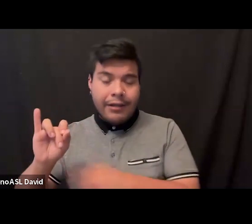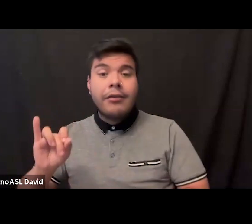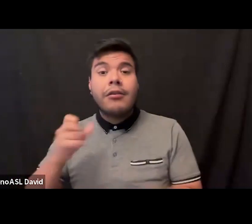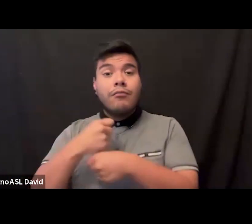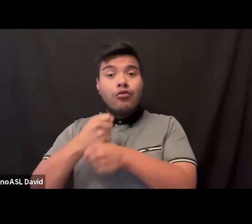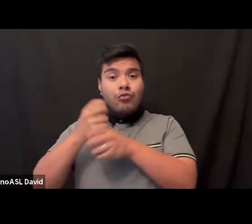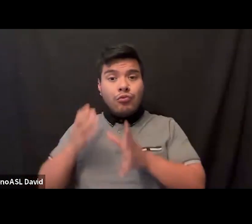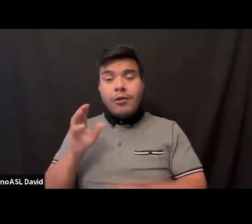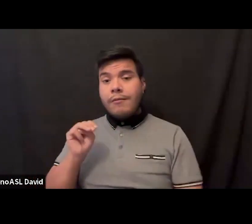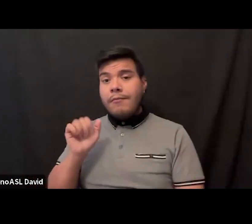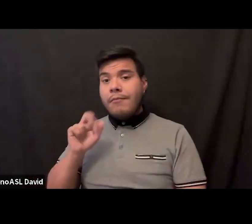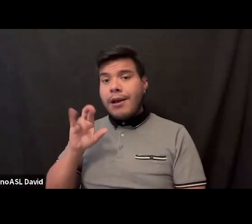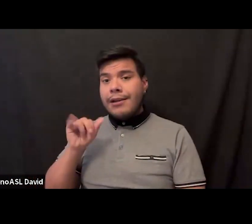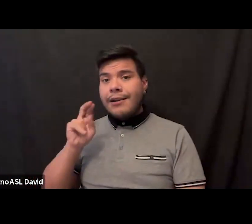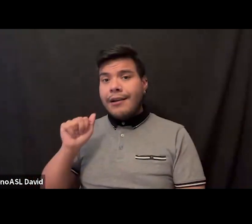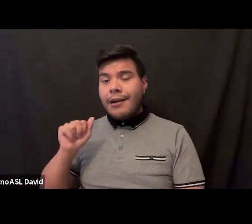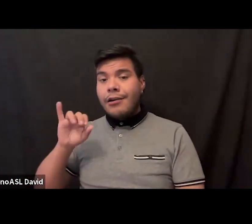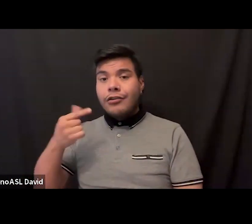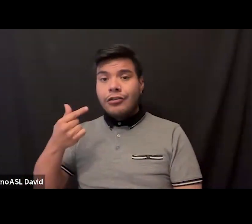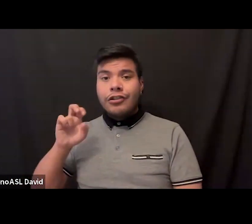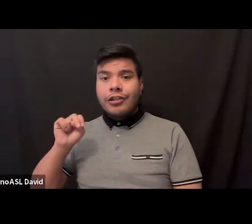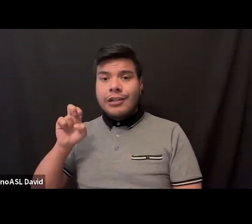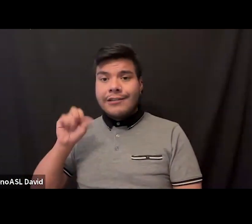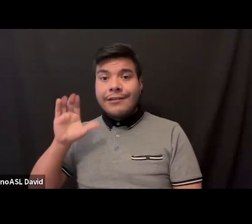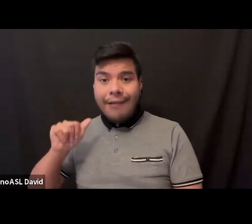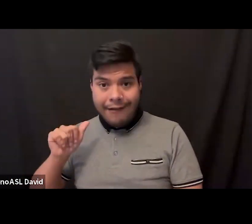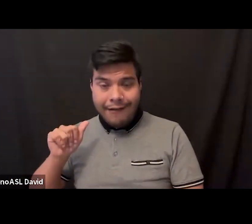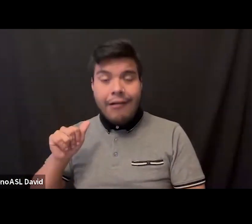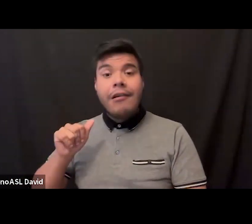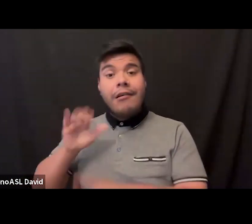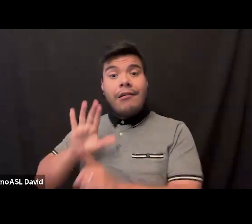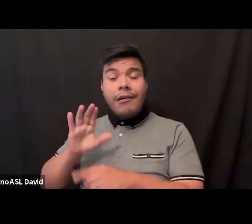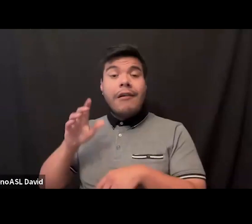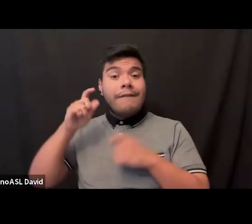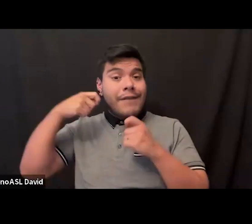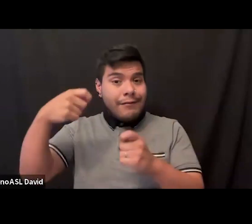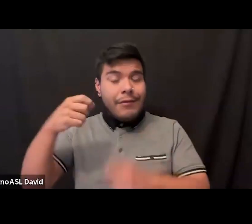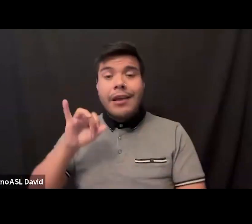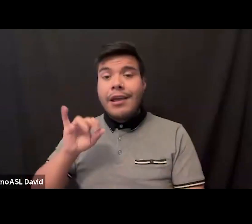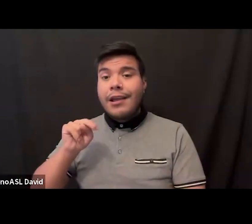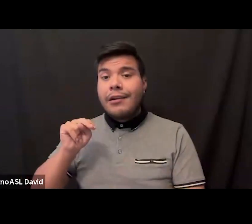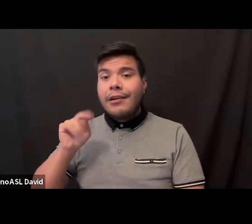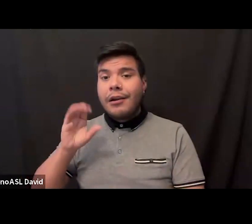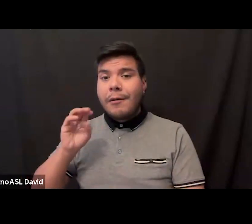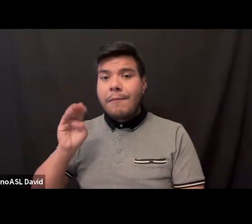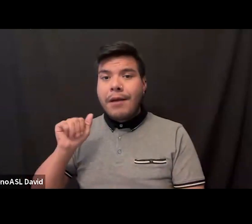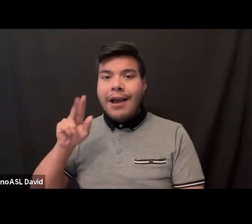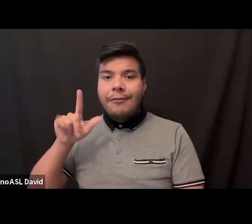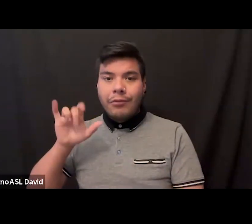producer Mariana Ginesca, whose film Incompatible with